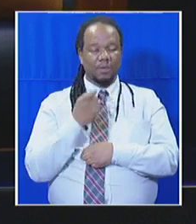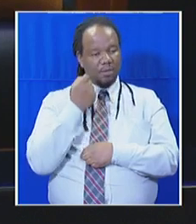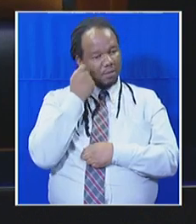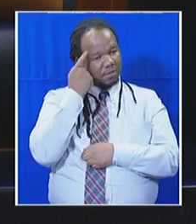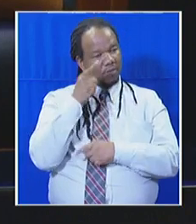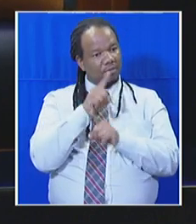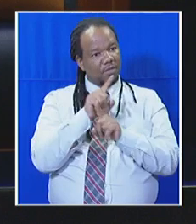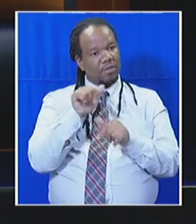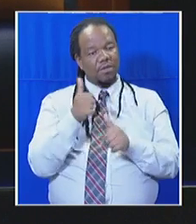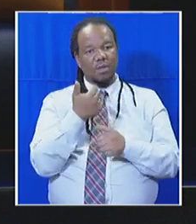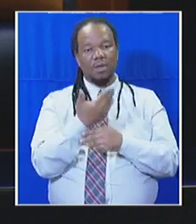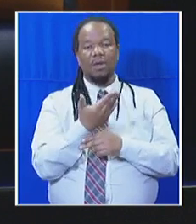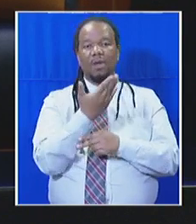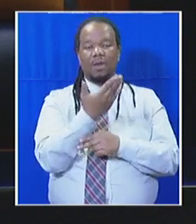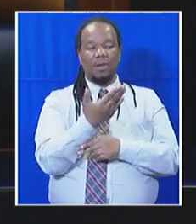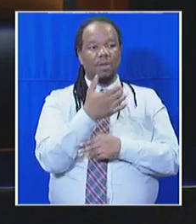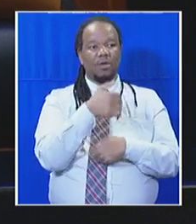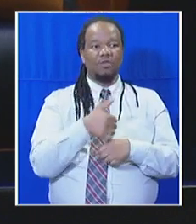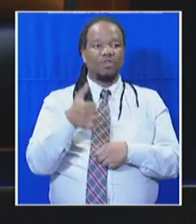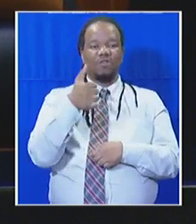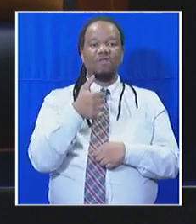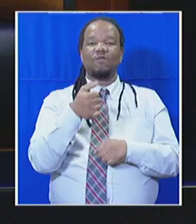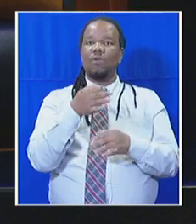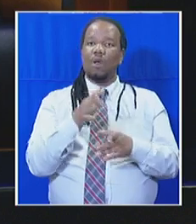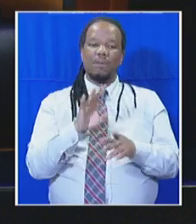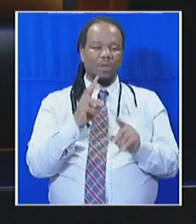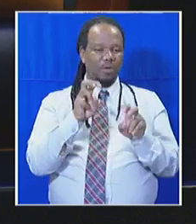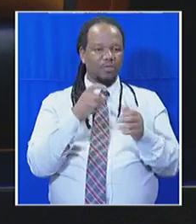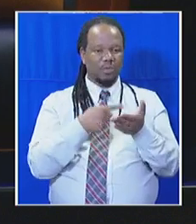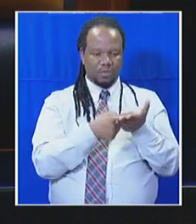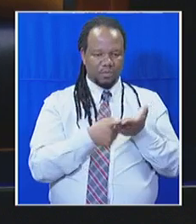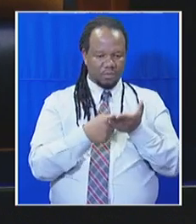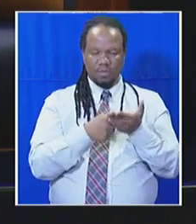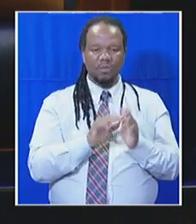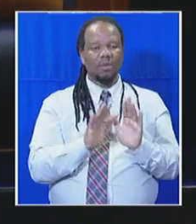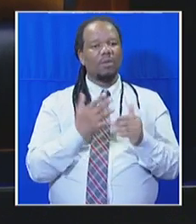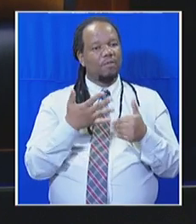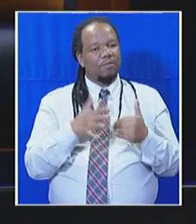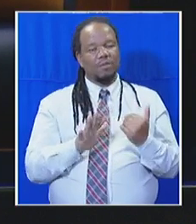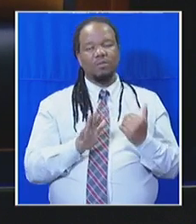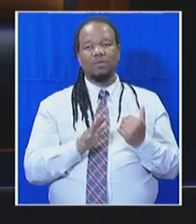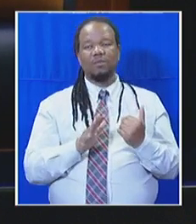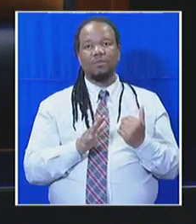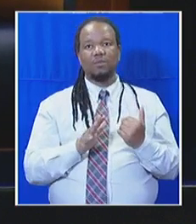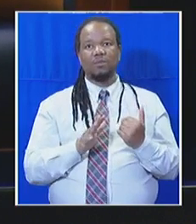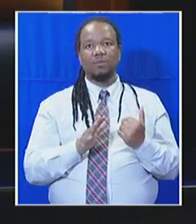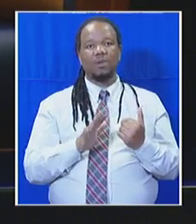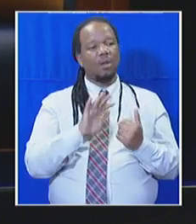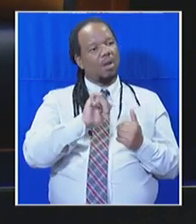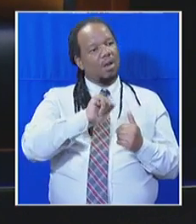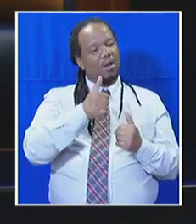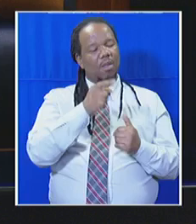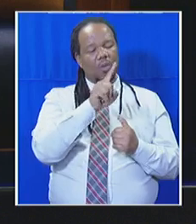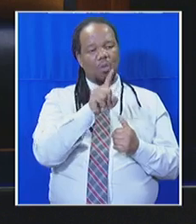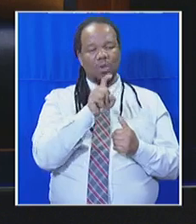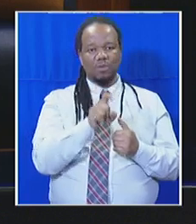Chief Whips Forum where we were. The matter was discussed there. And that is also how we dealt with it in terms of other questions.